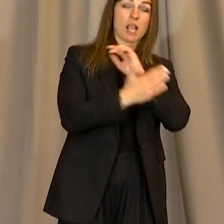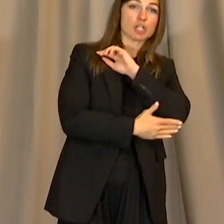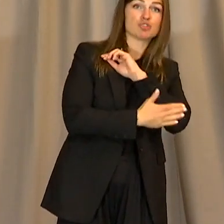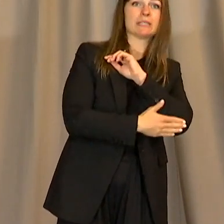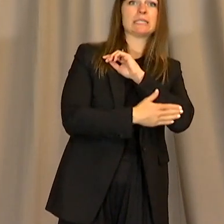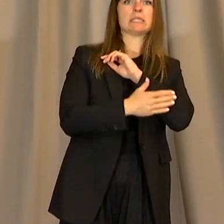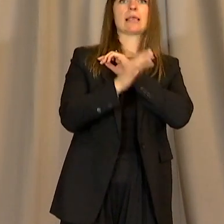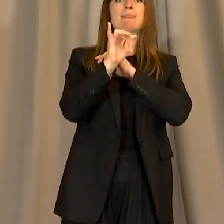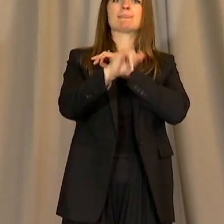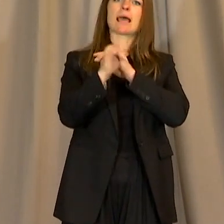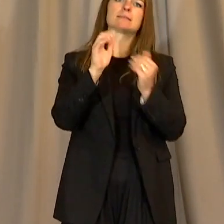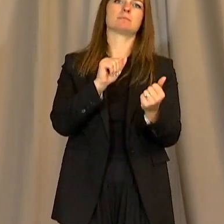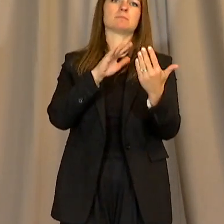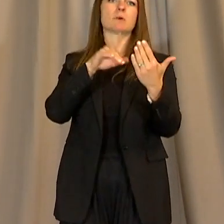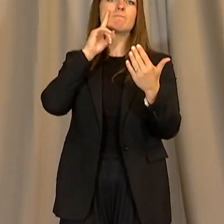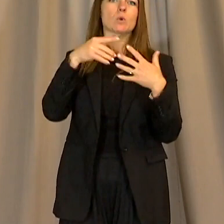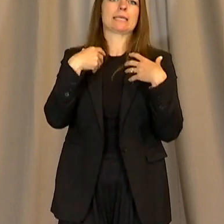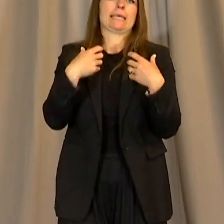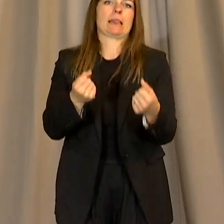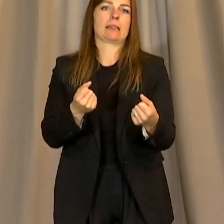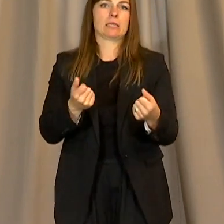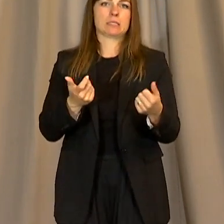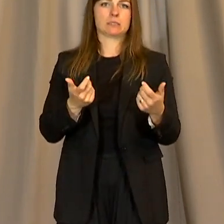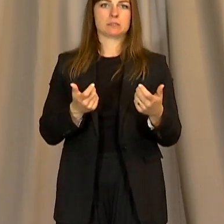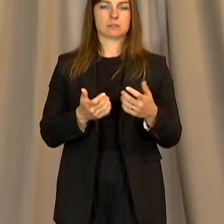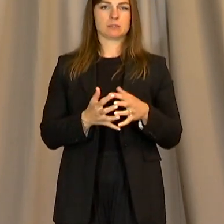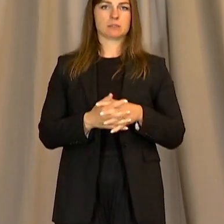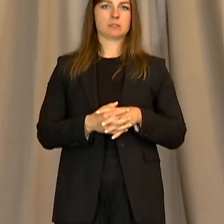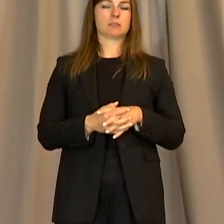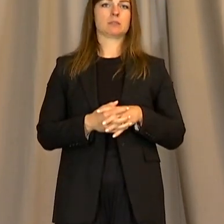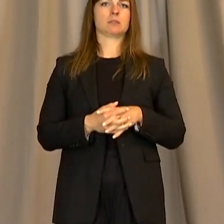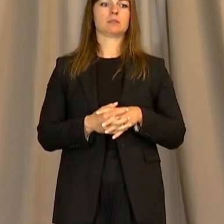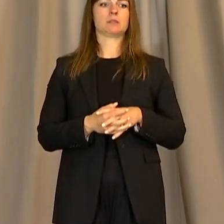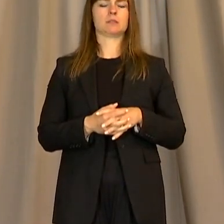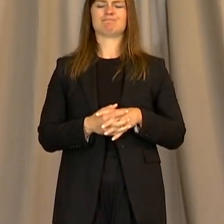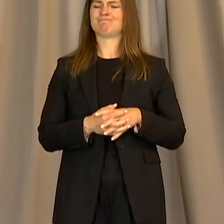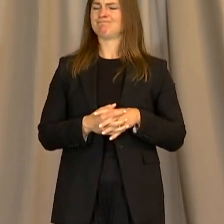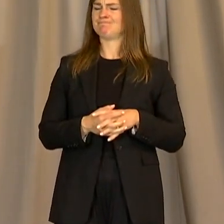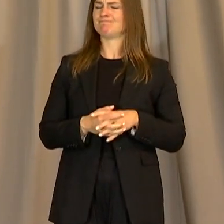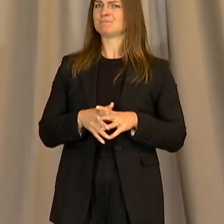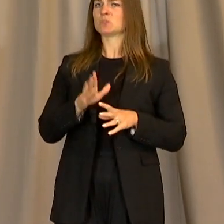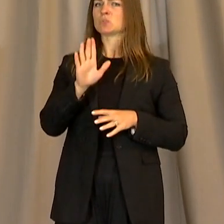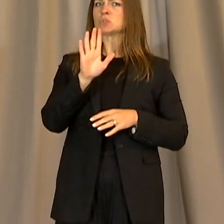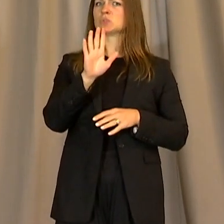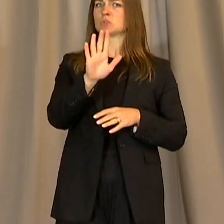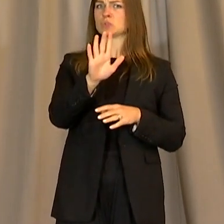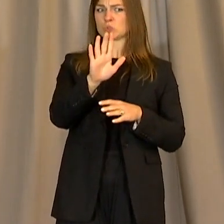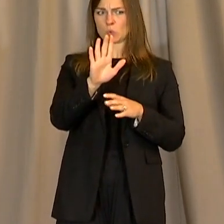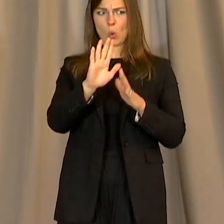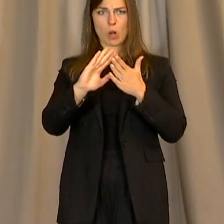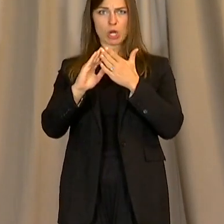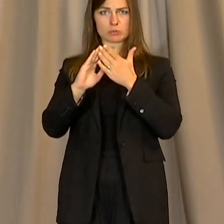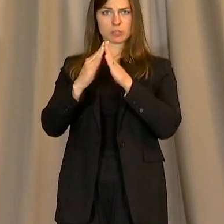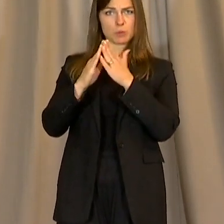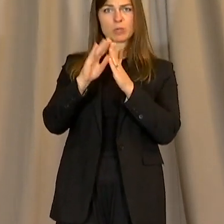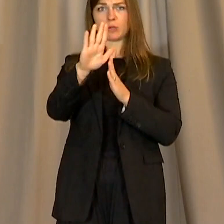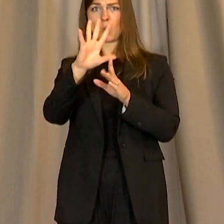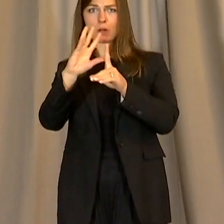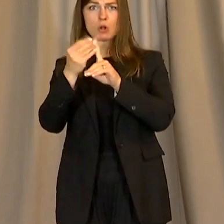practice for healing. And so if you don't know the culture you're serving, you can